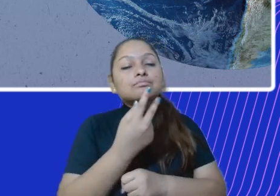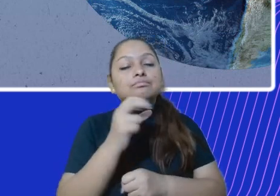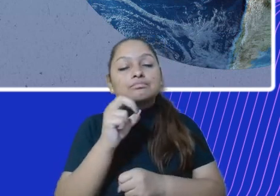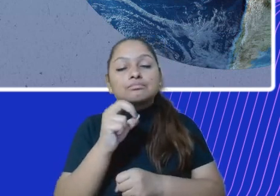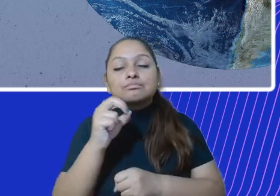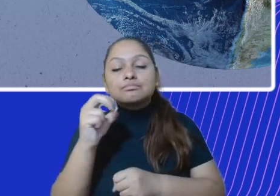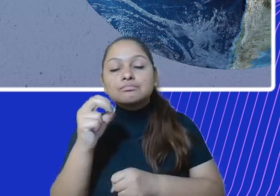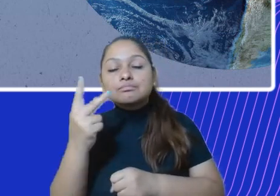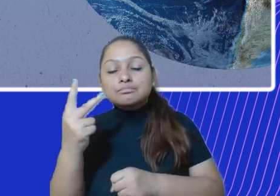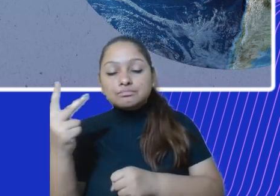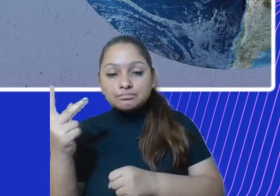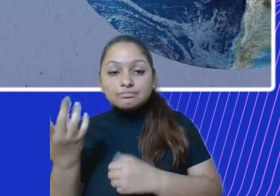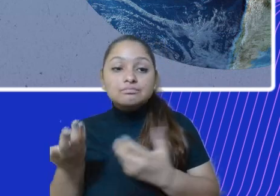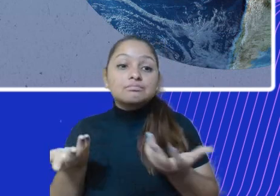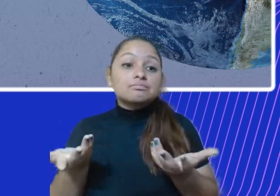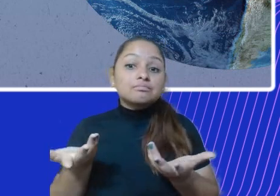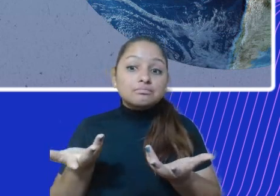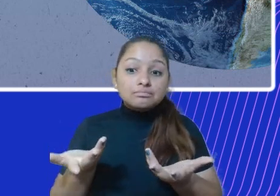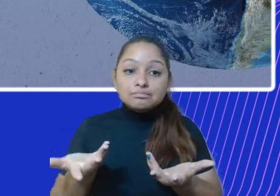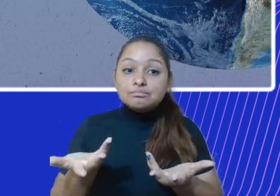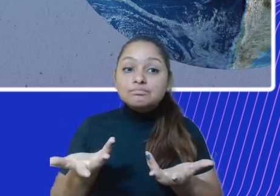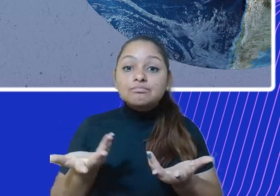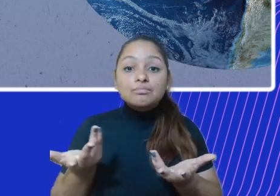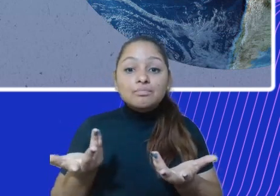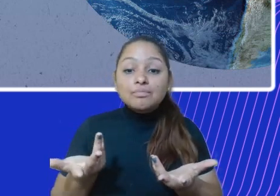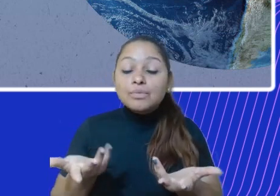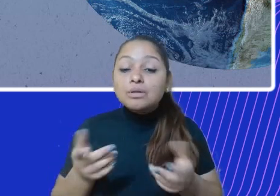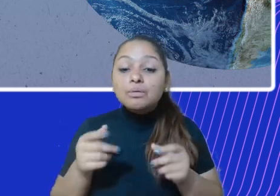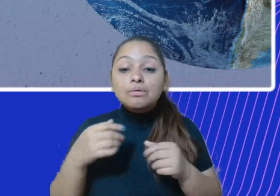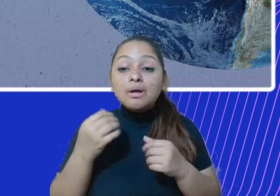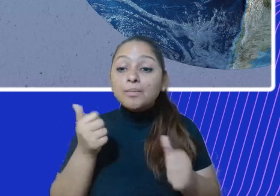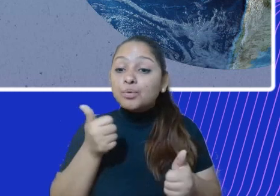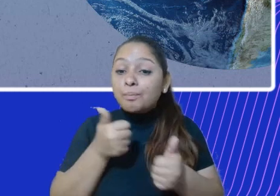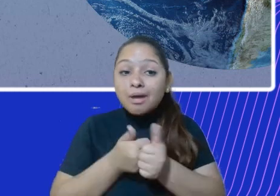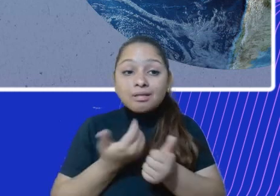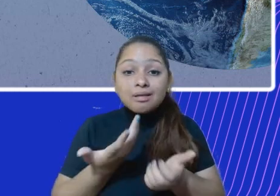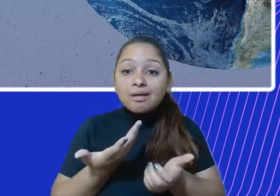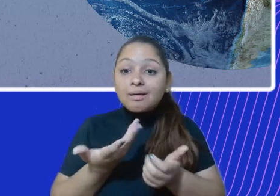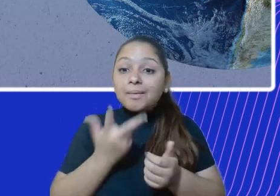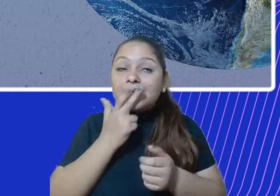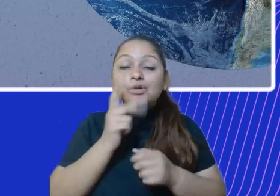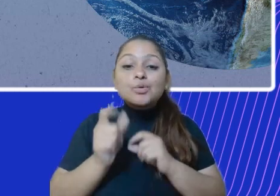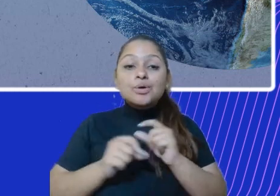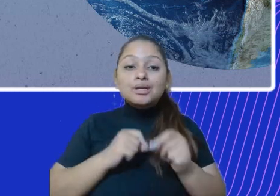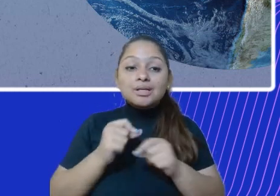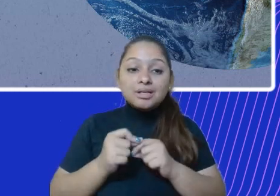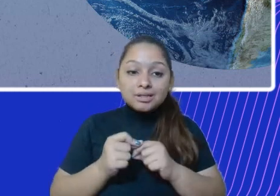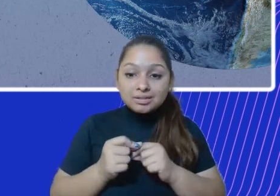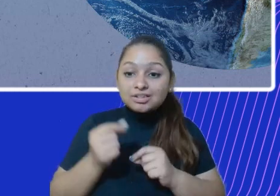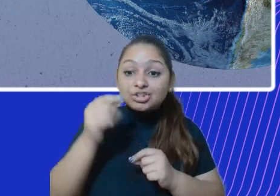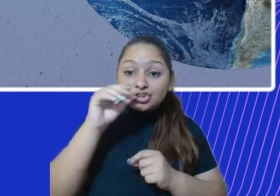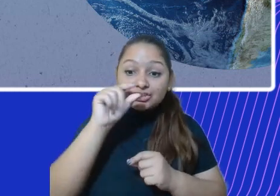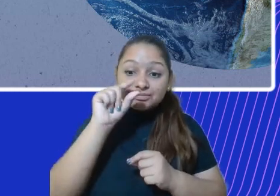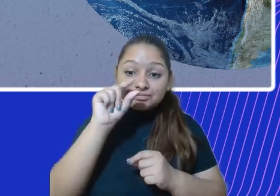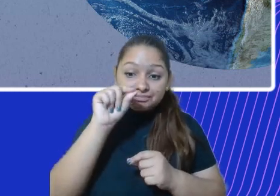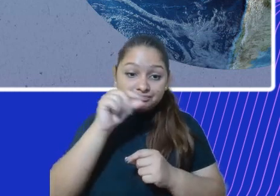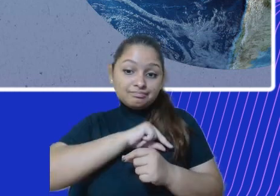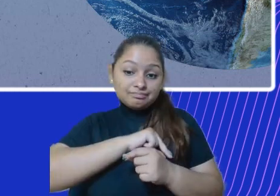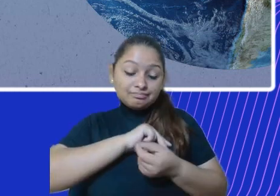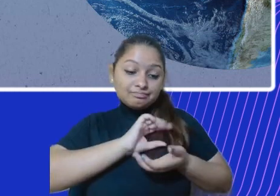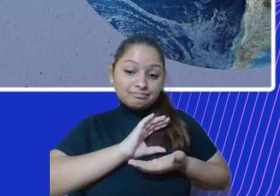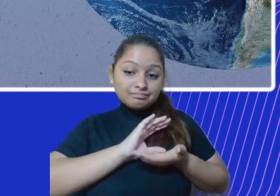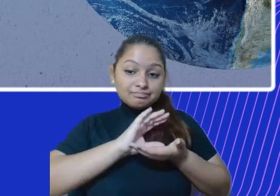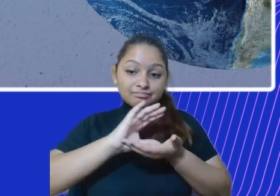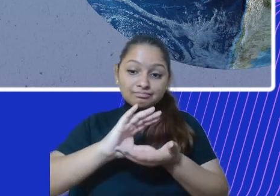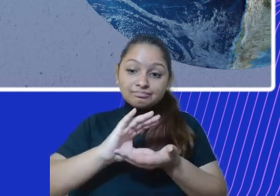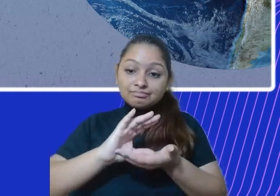and we finish our resources in the world in July. So it's like we had a salary, and in the 15th